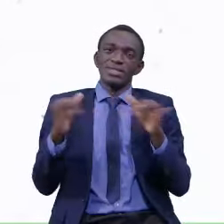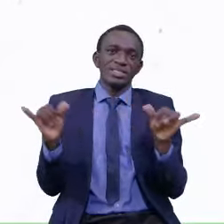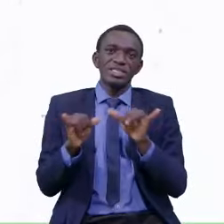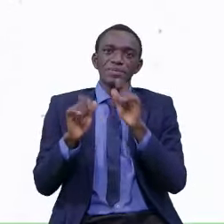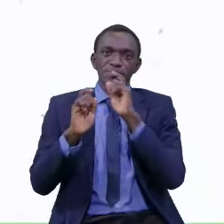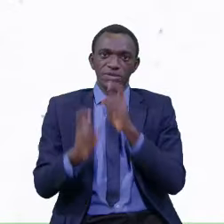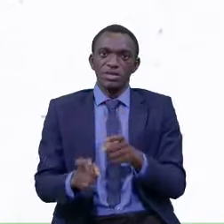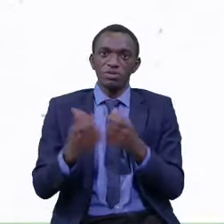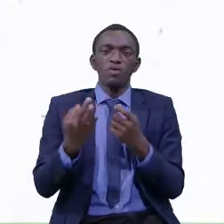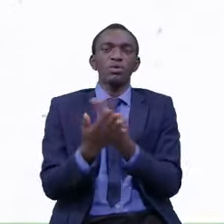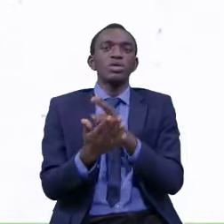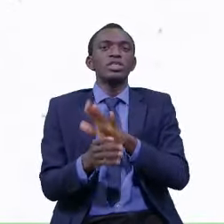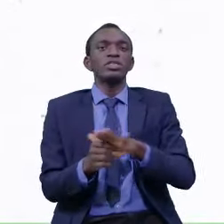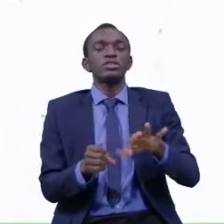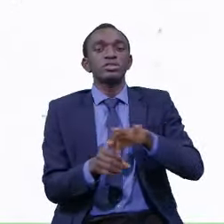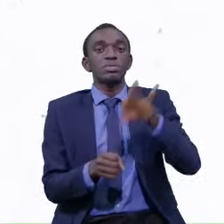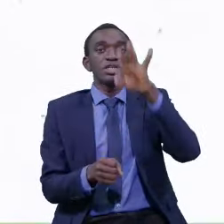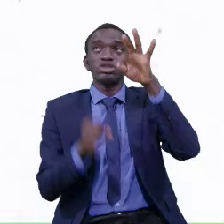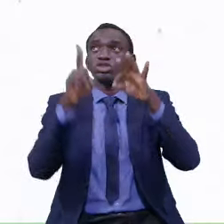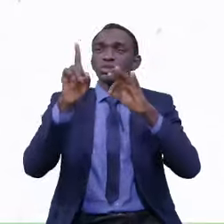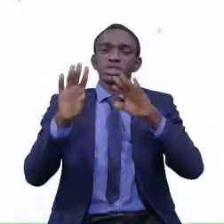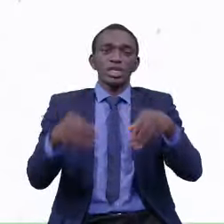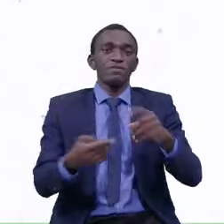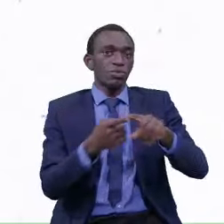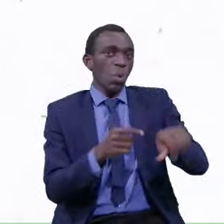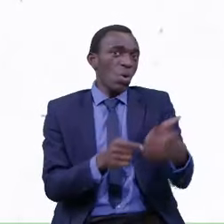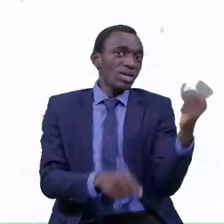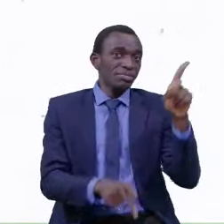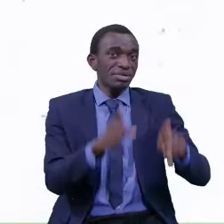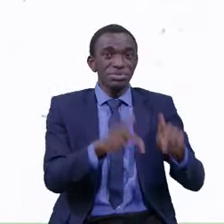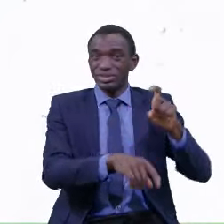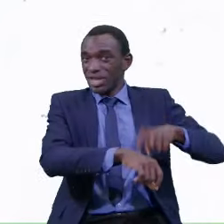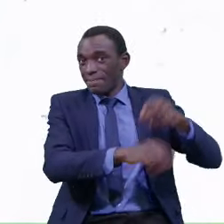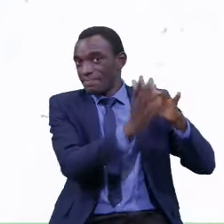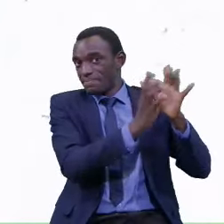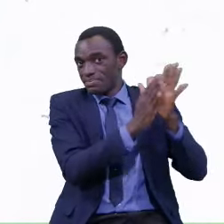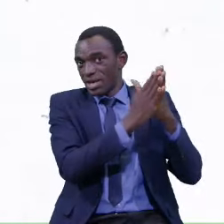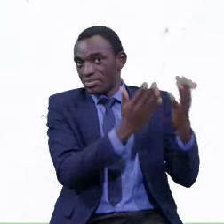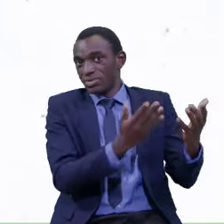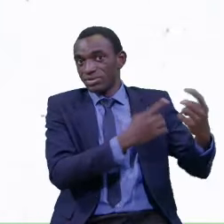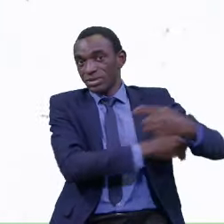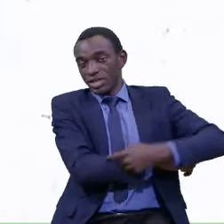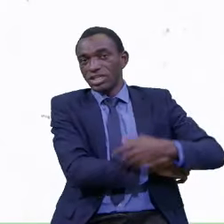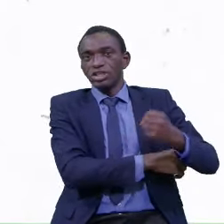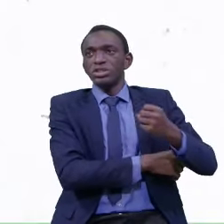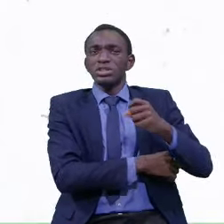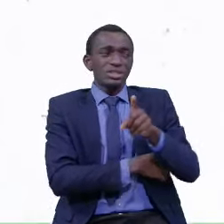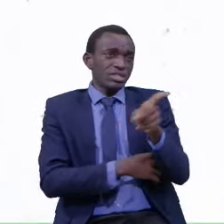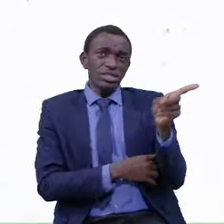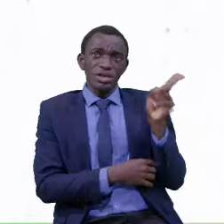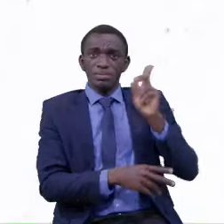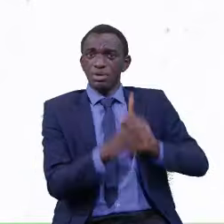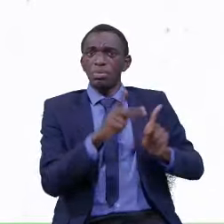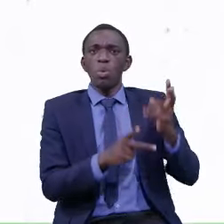to those people in Bible days, and they were strong and they could not